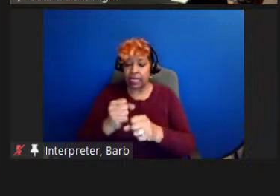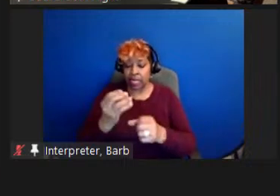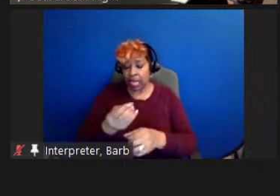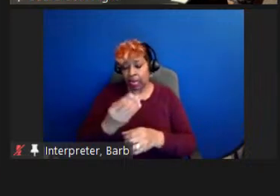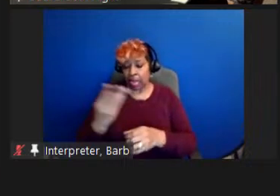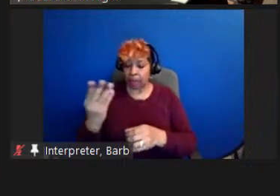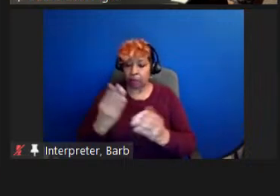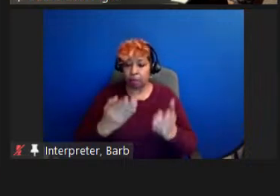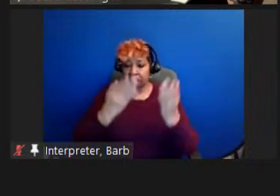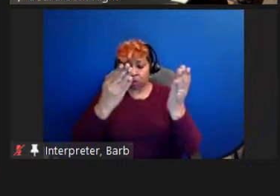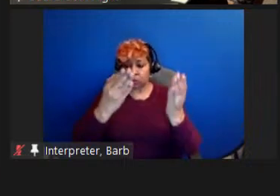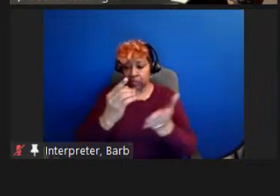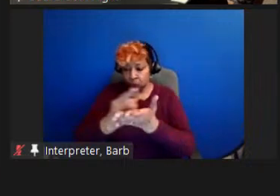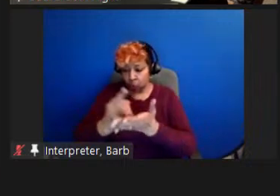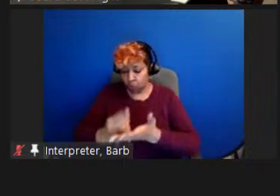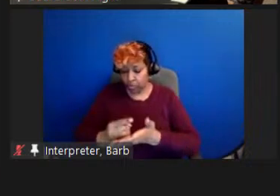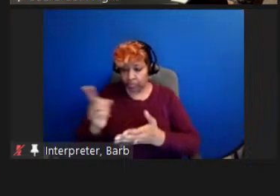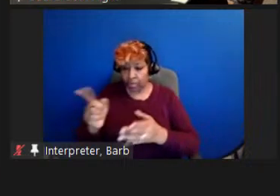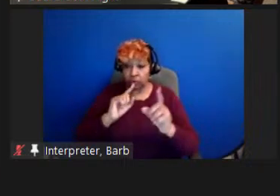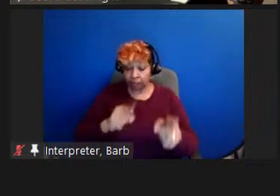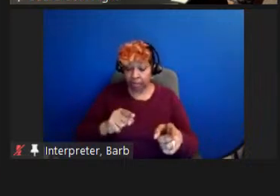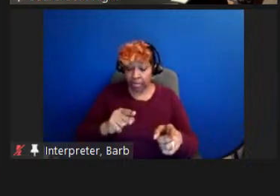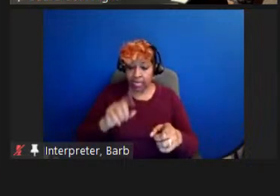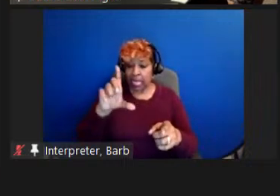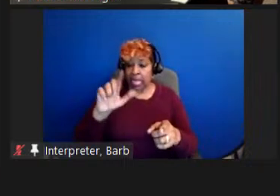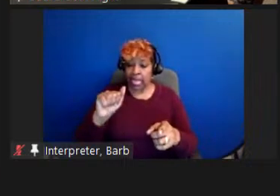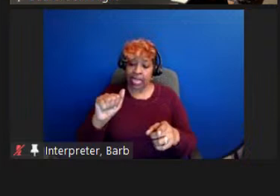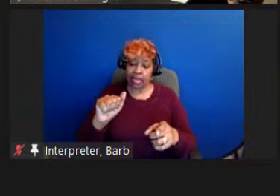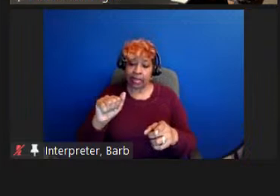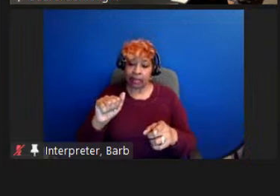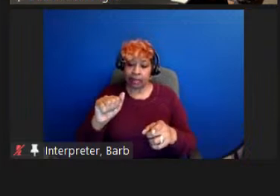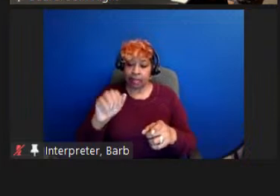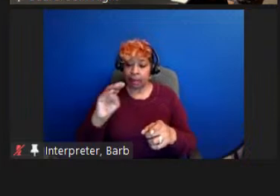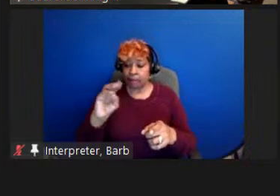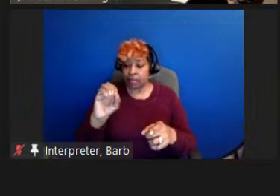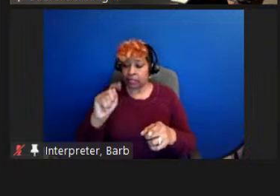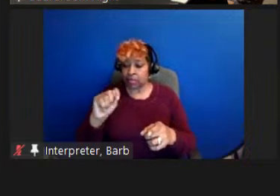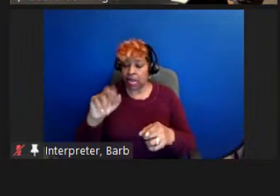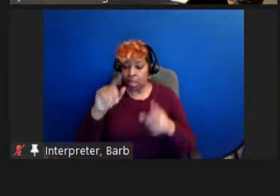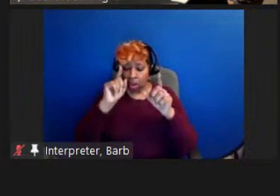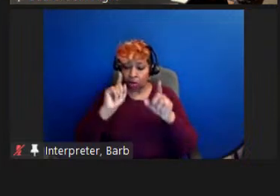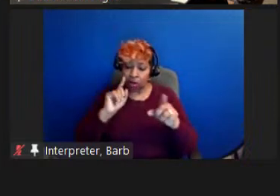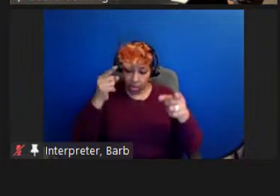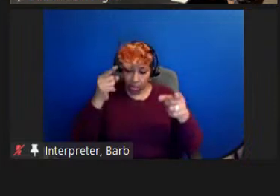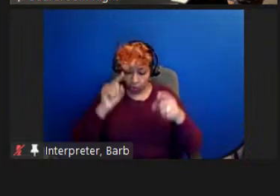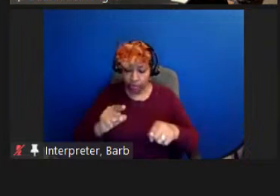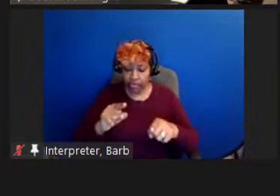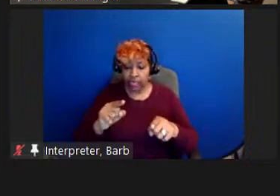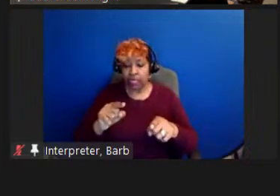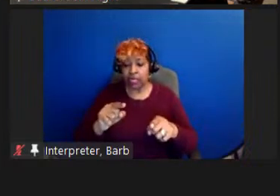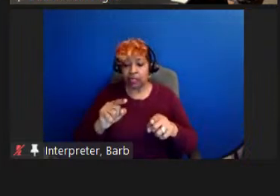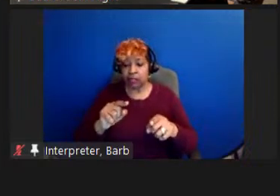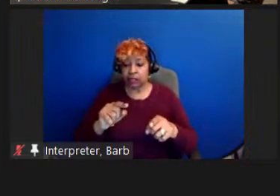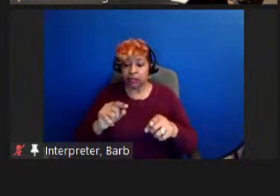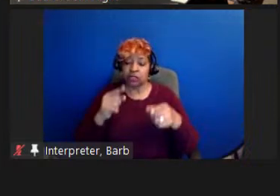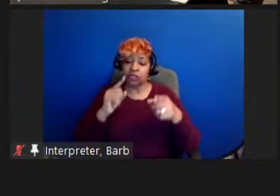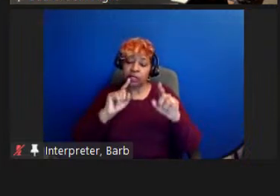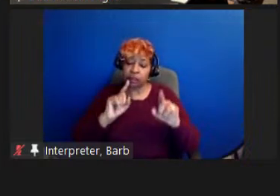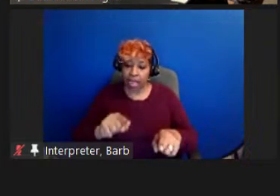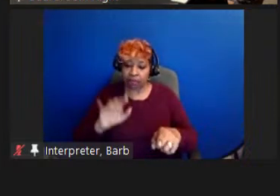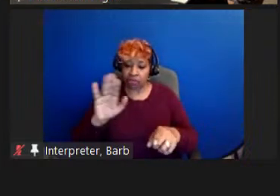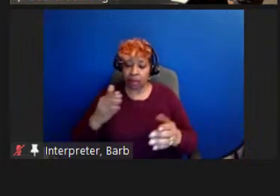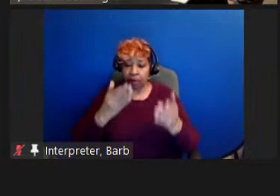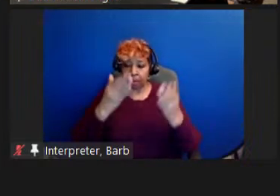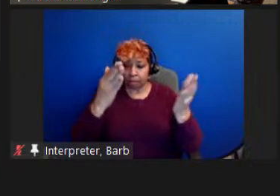to. LA Metro agrees to respond to all of their proposals within 2 weeks. We are giving ourselves 4 weeks to do that. So we are doubling